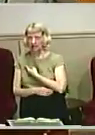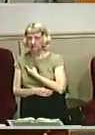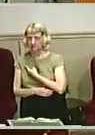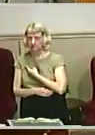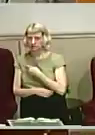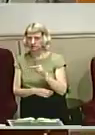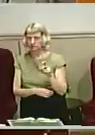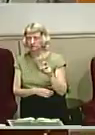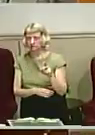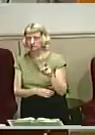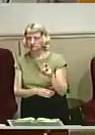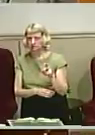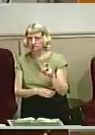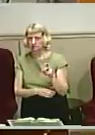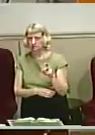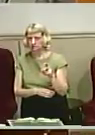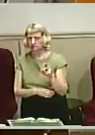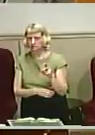go